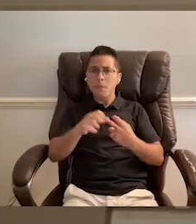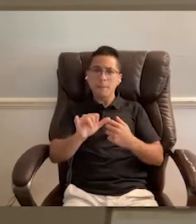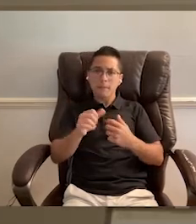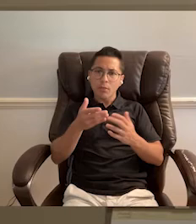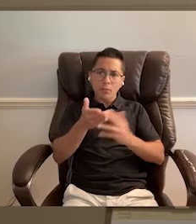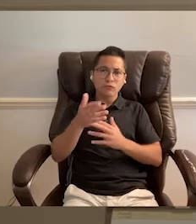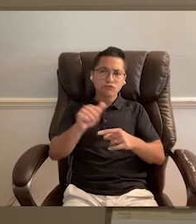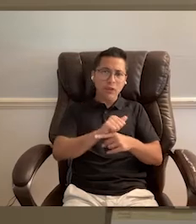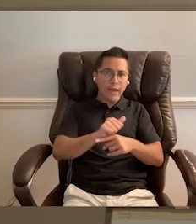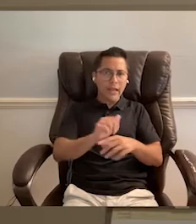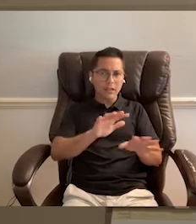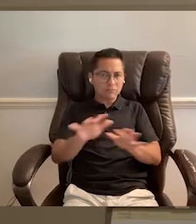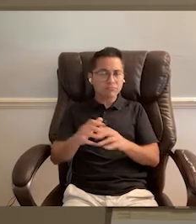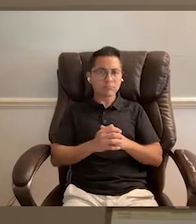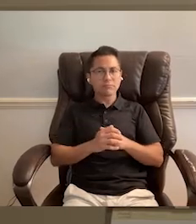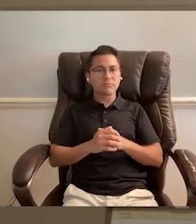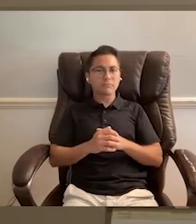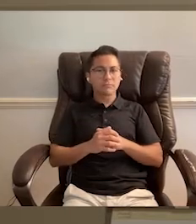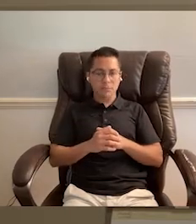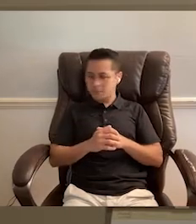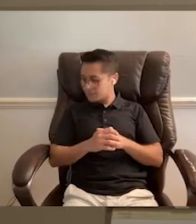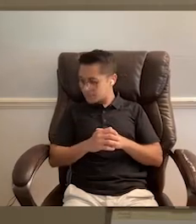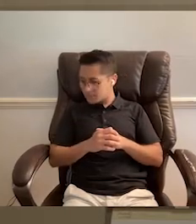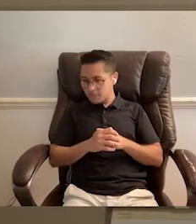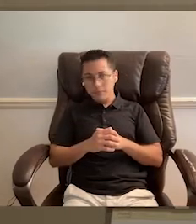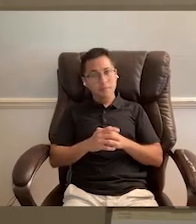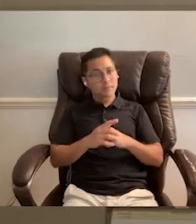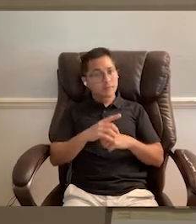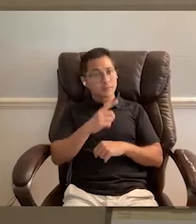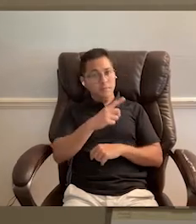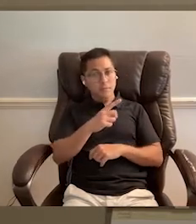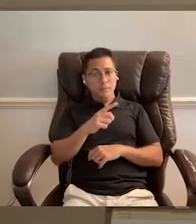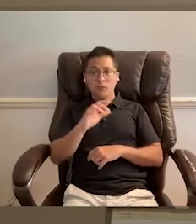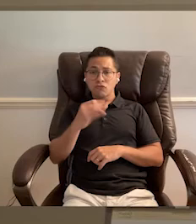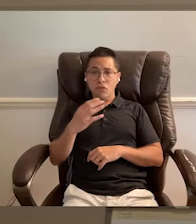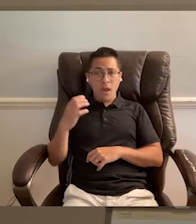is the interface that controls the whole system, and usually the job coach controls that system.